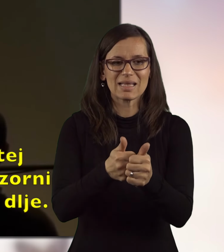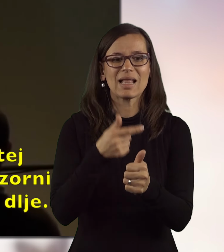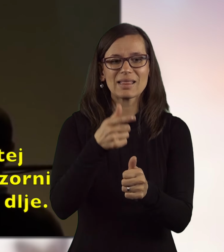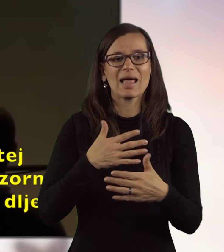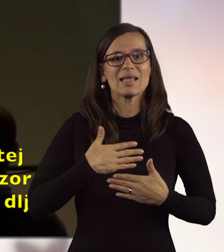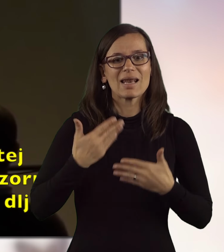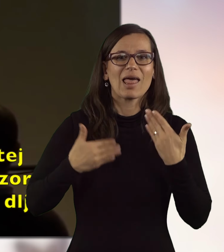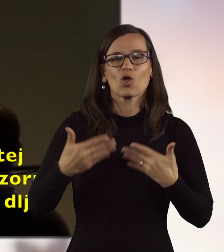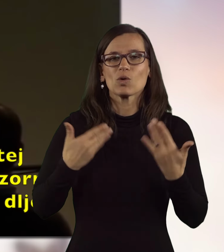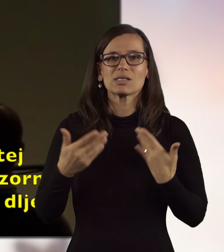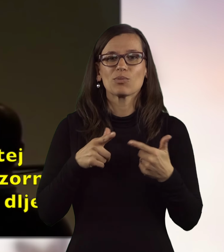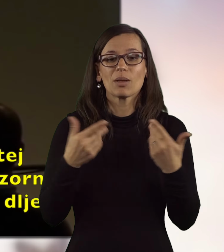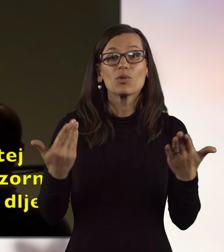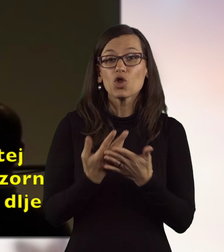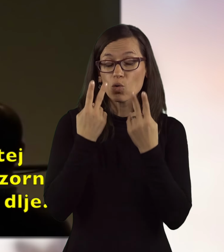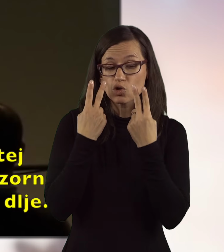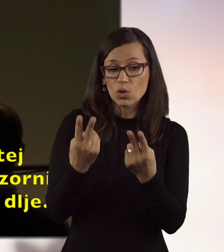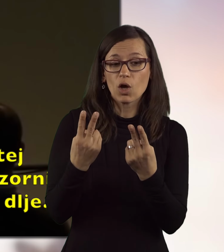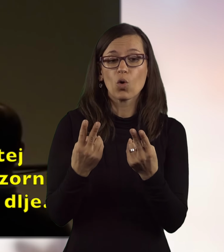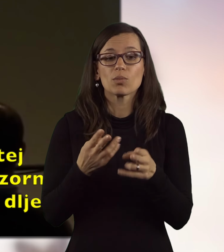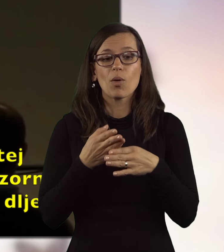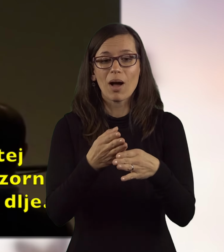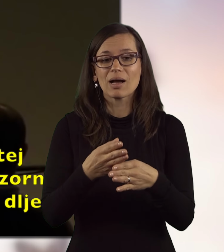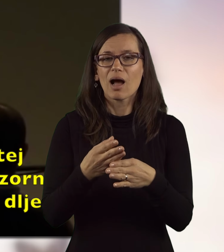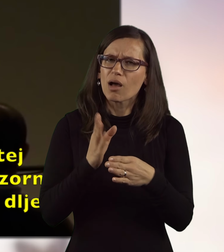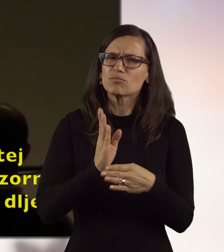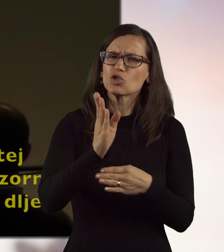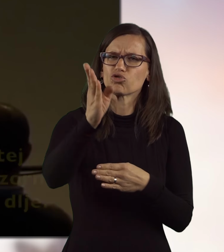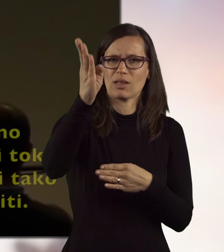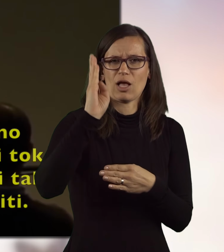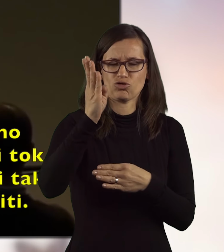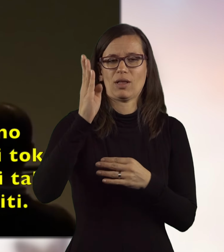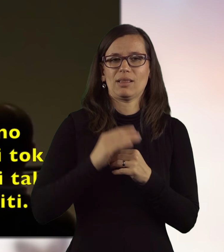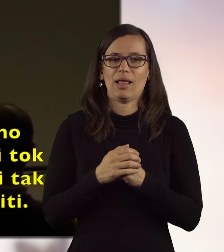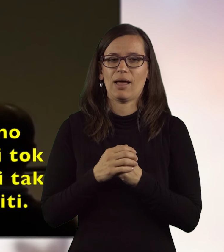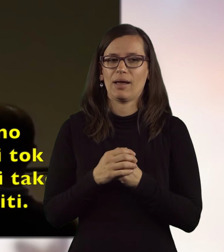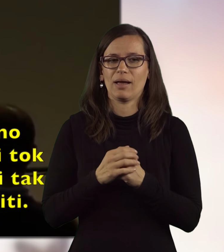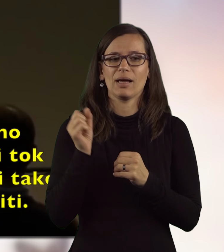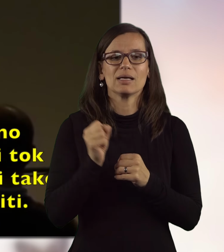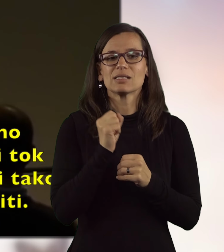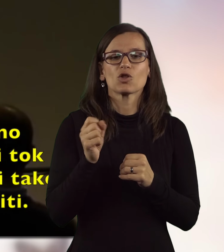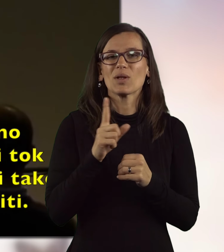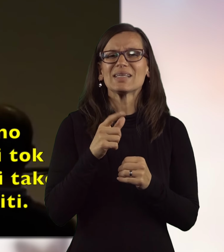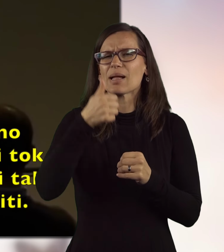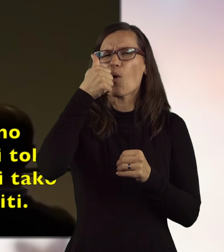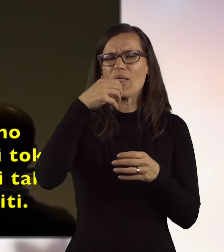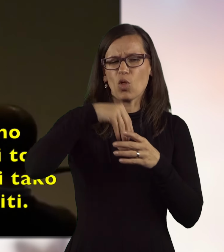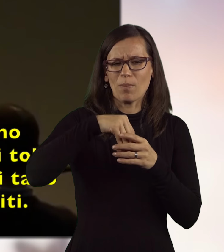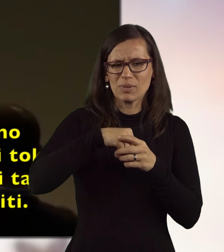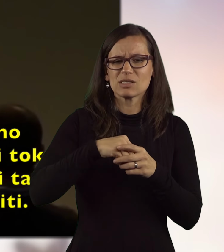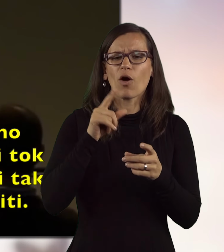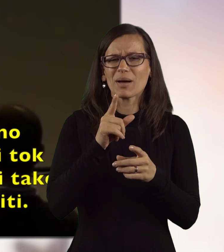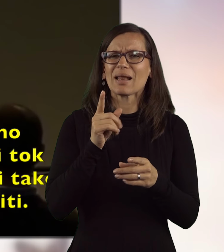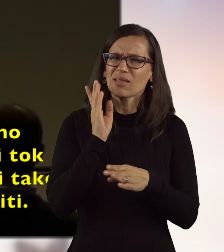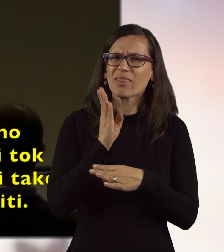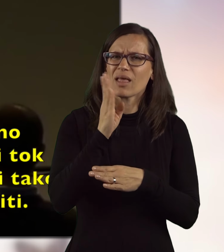more, then the new vantage point allows you to reach further still and further still. And so it is not a purpose. It's a steady